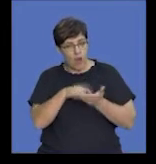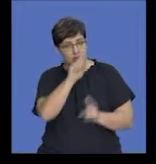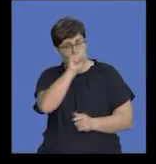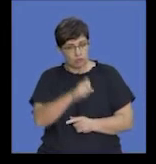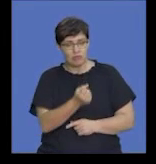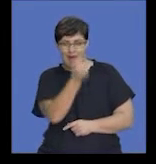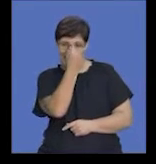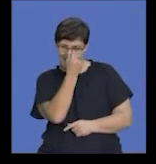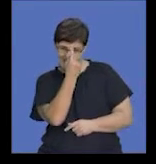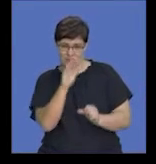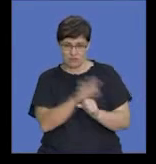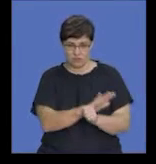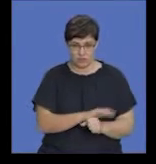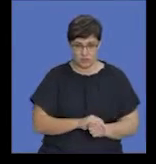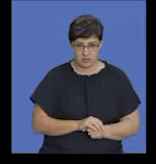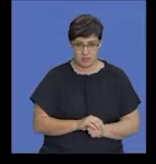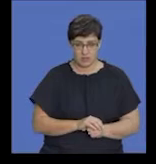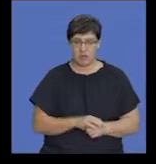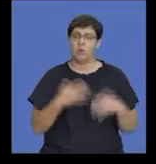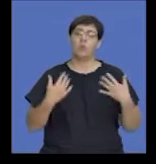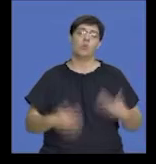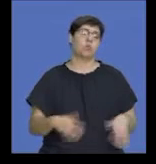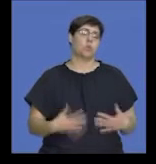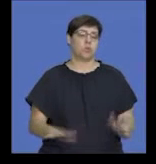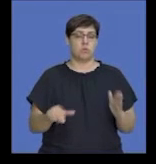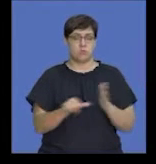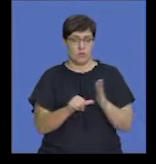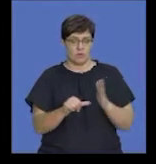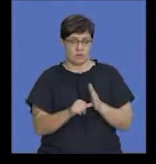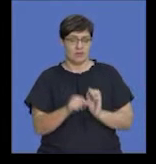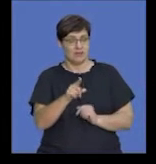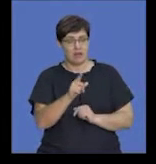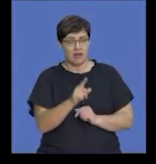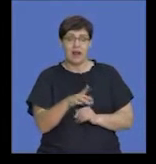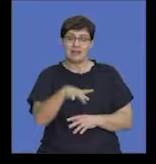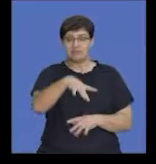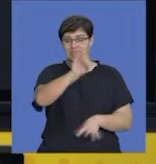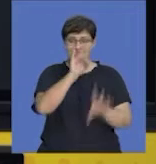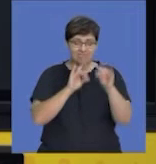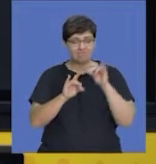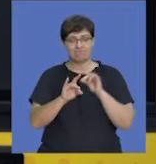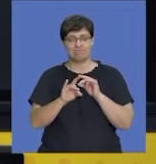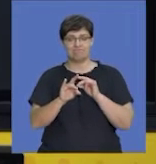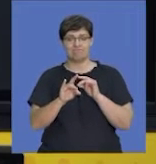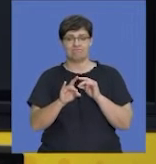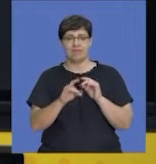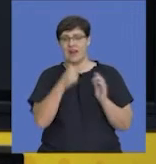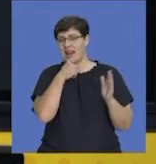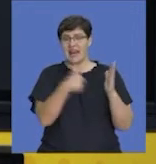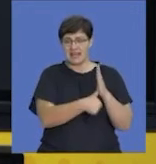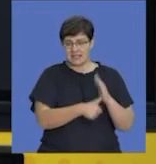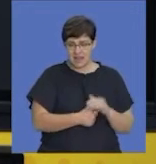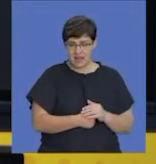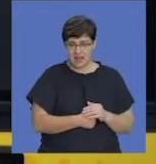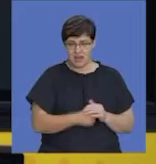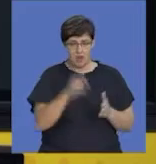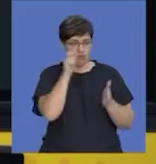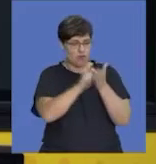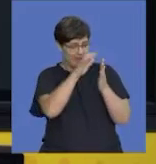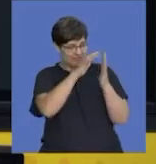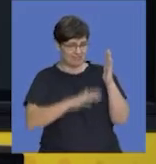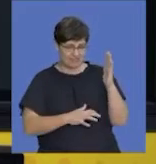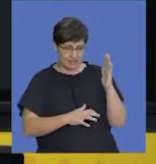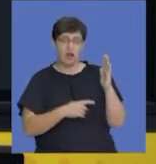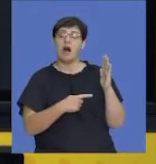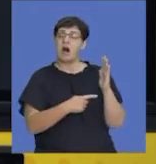question provided. It's very, very important that even though you select a type of essay, a letter that you decide to write, that you